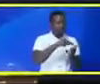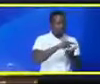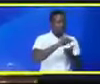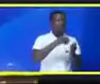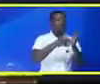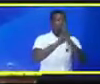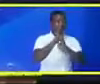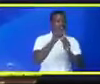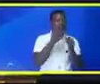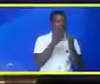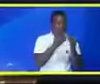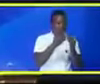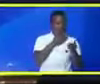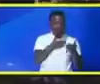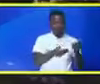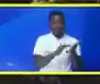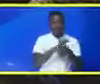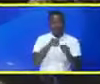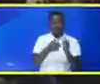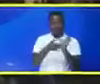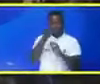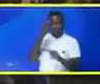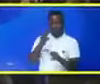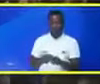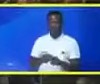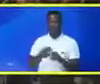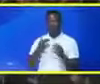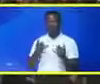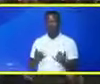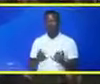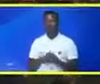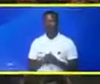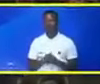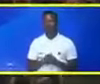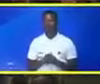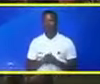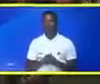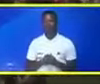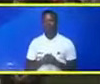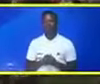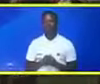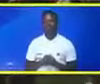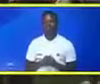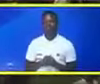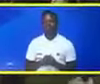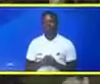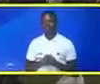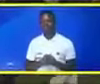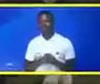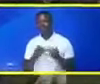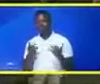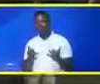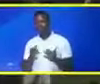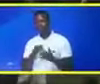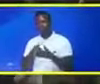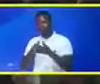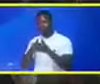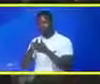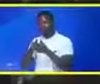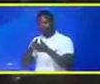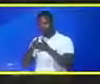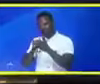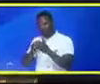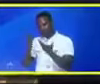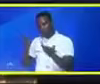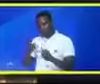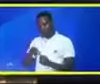Christ. Hallelujah. And to our dignitaries, a number of